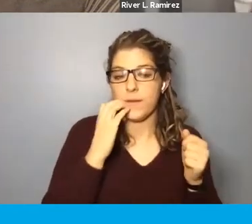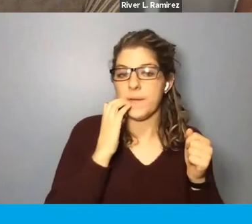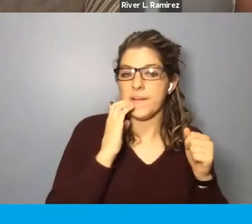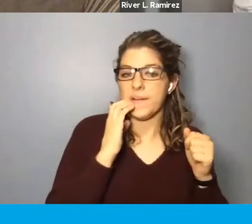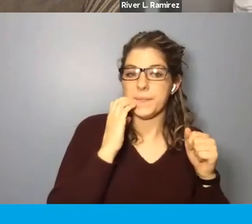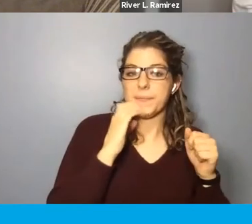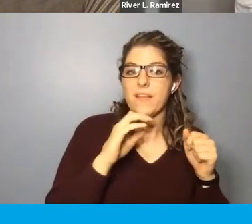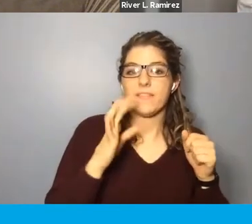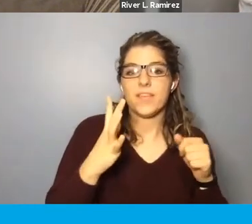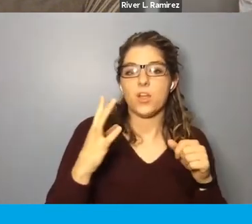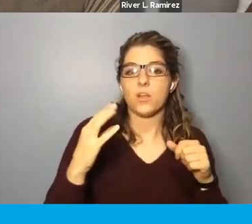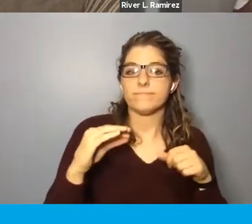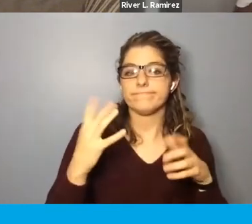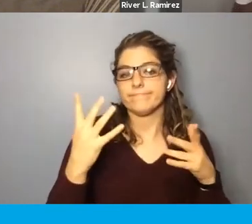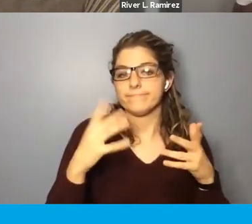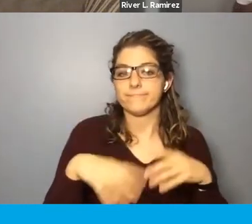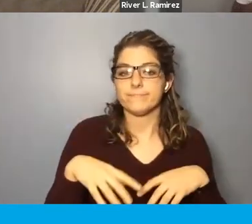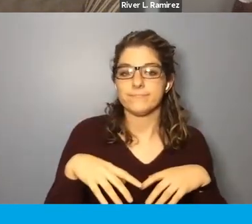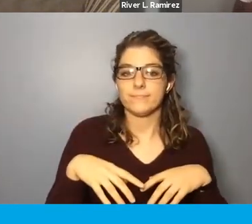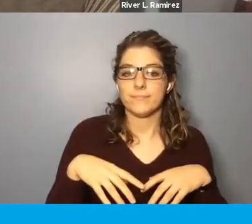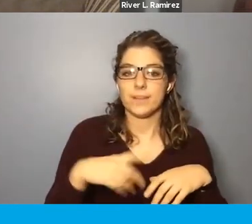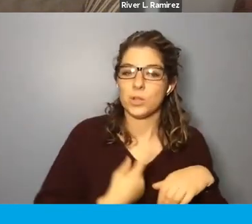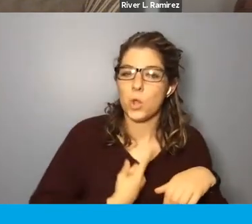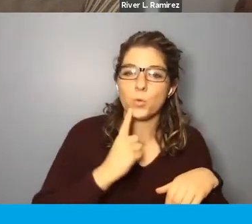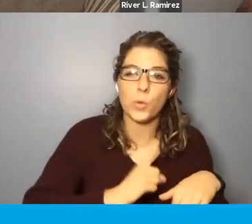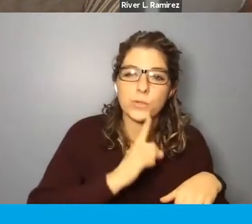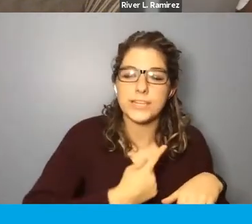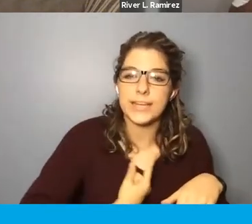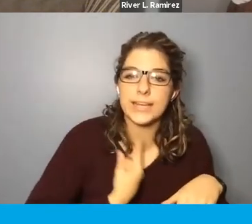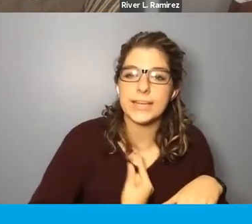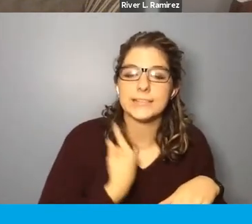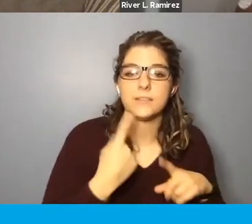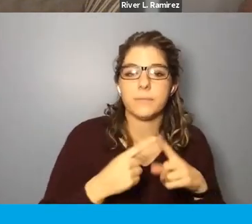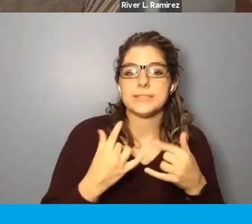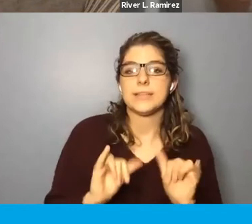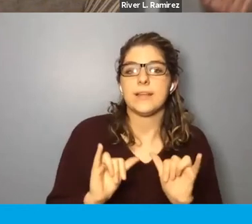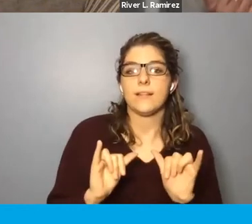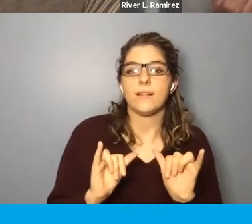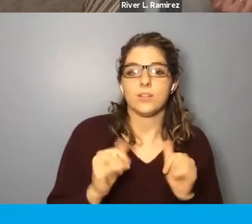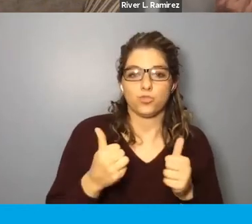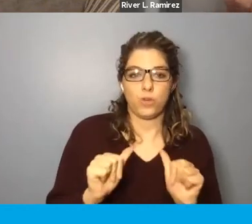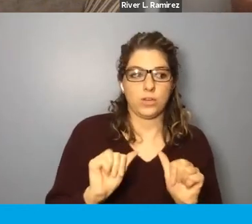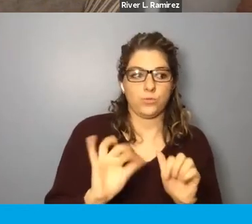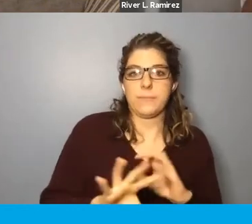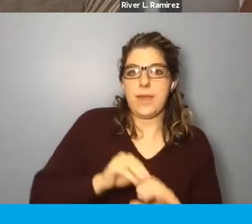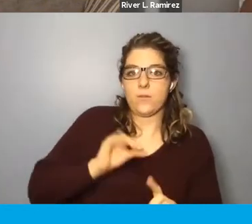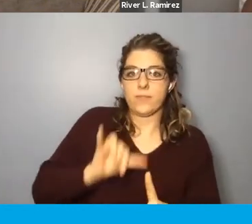and they're being affected by like the loneliness of it, but they're still kind of, they're trying to take me out of